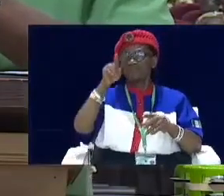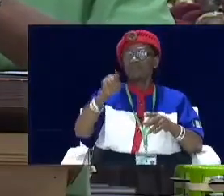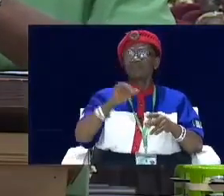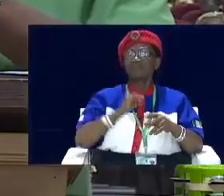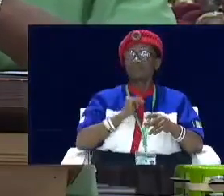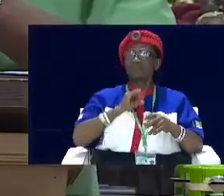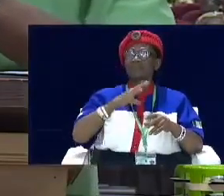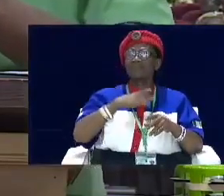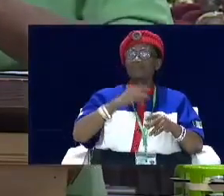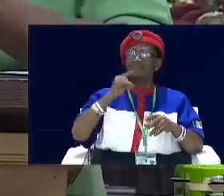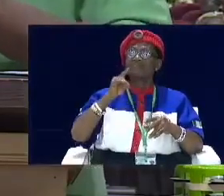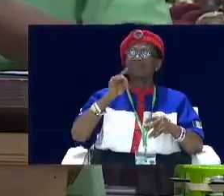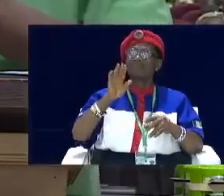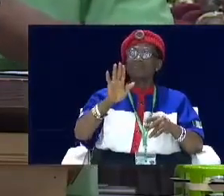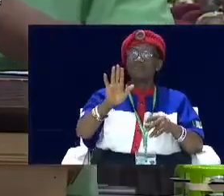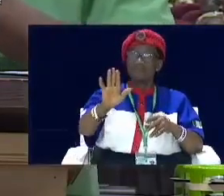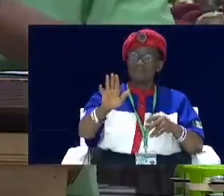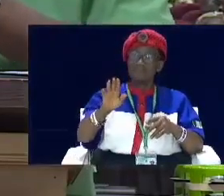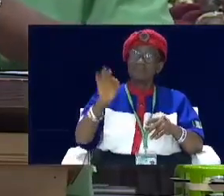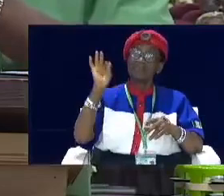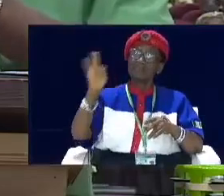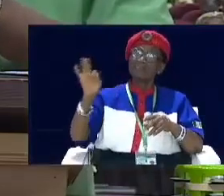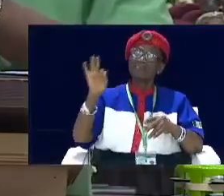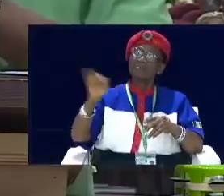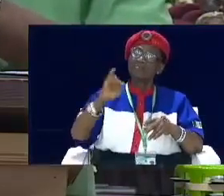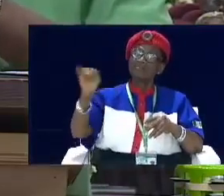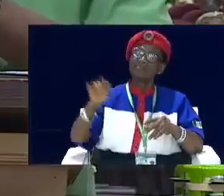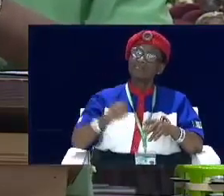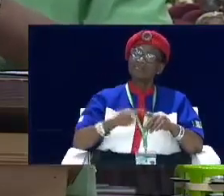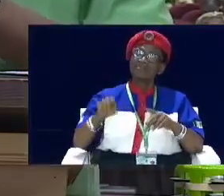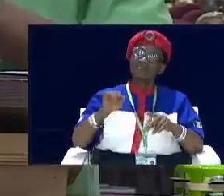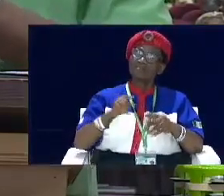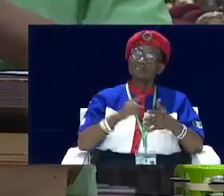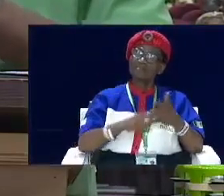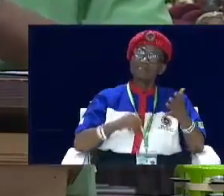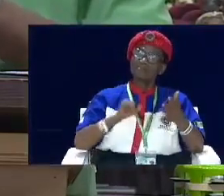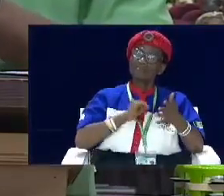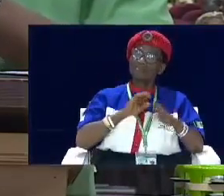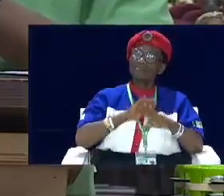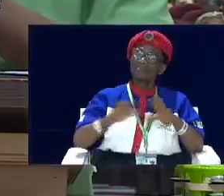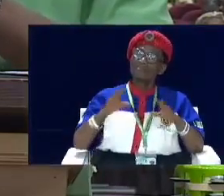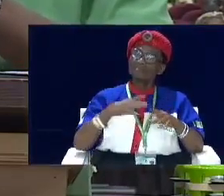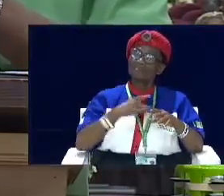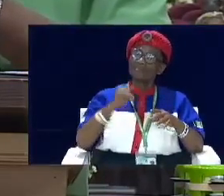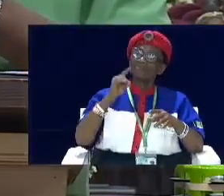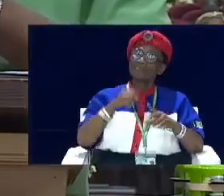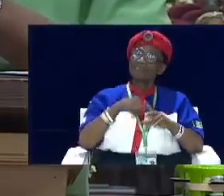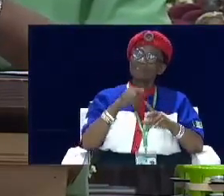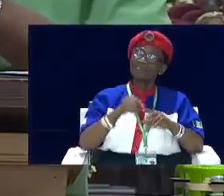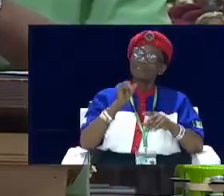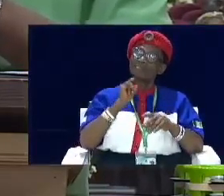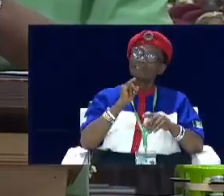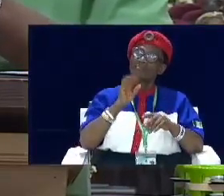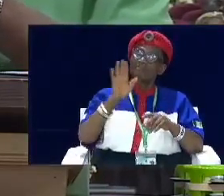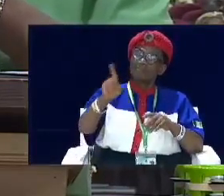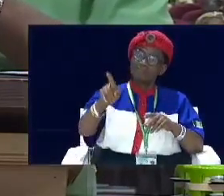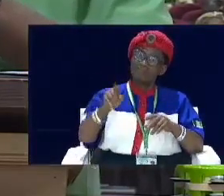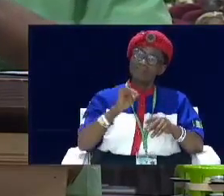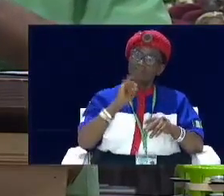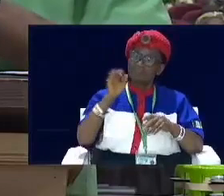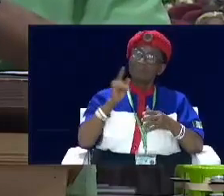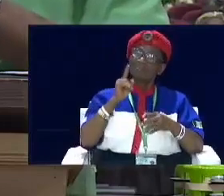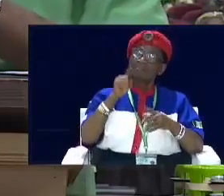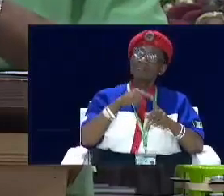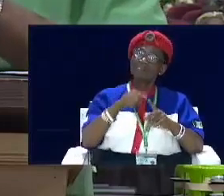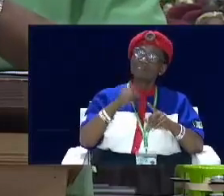your sermons, but what I don't like about you is when you begin to say there is someone